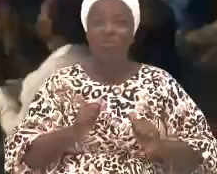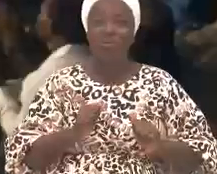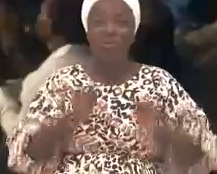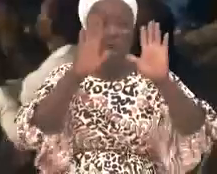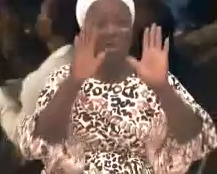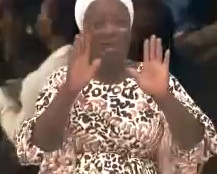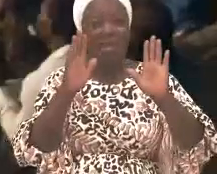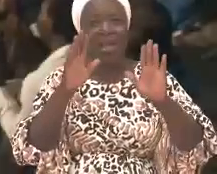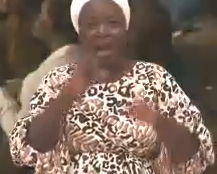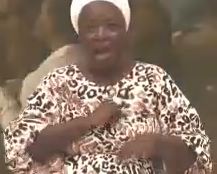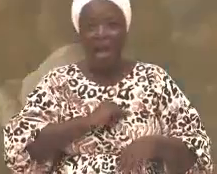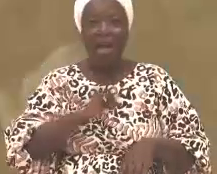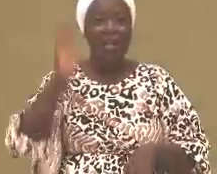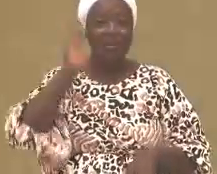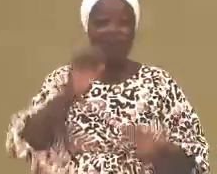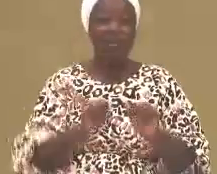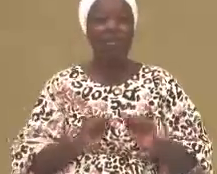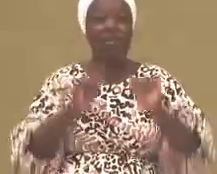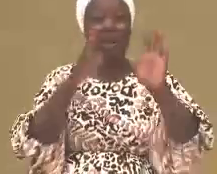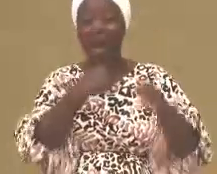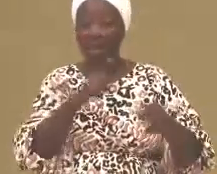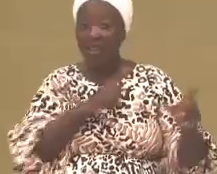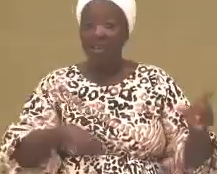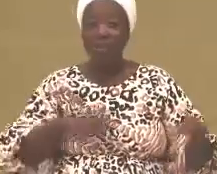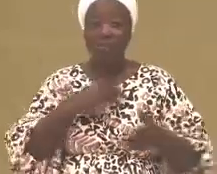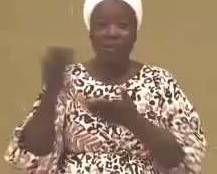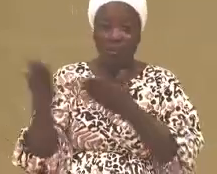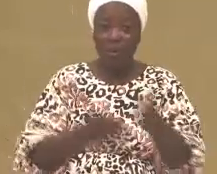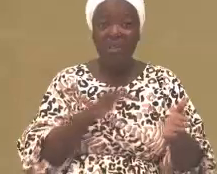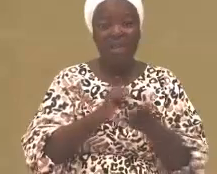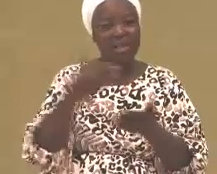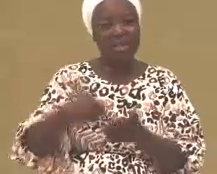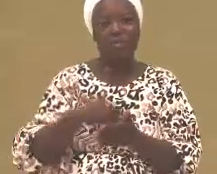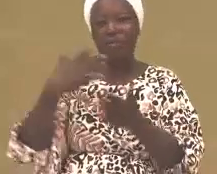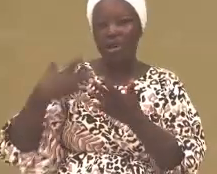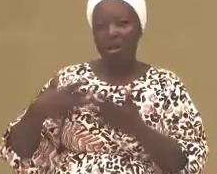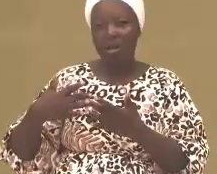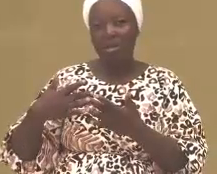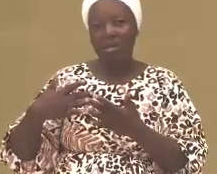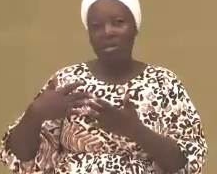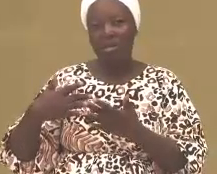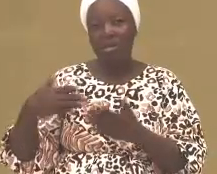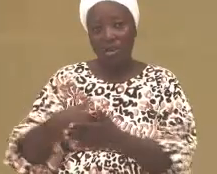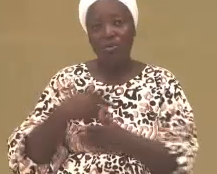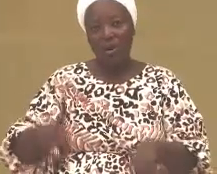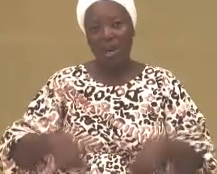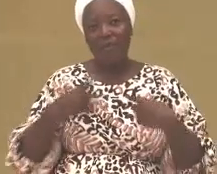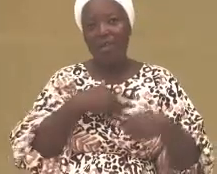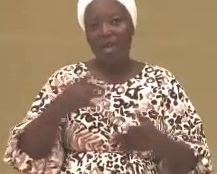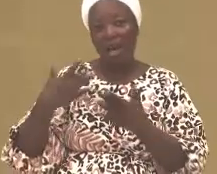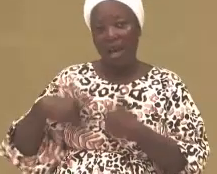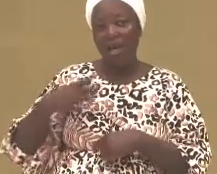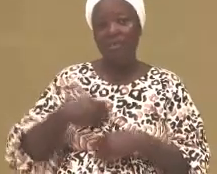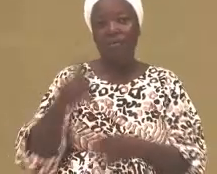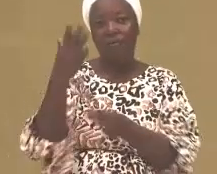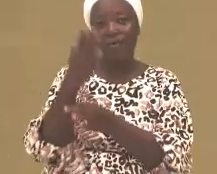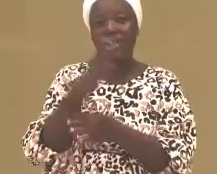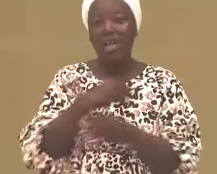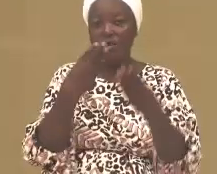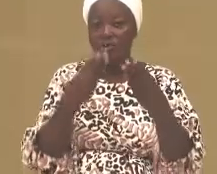the Lord will bring that new life, a heart of flesh, a soft heart,